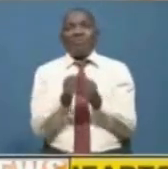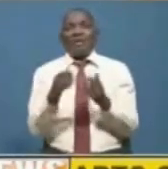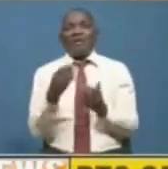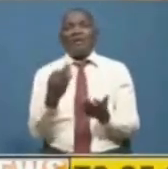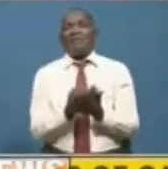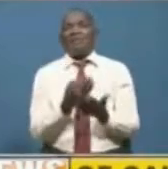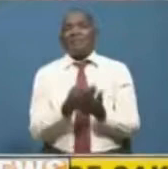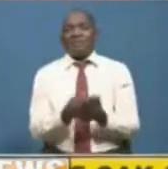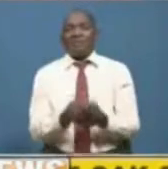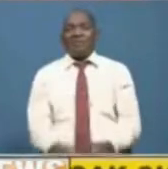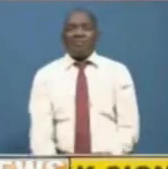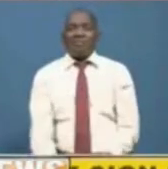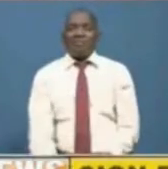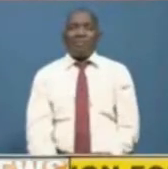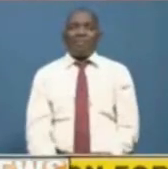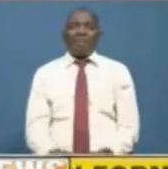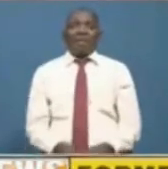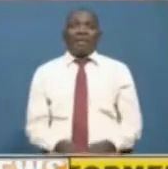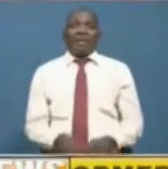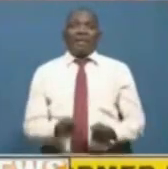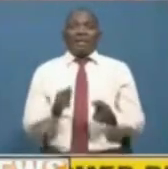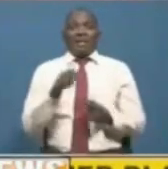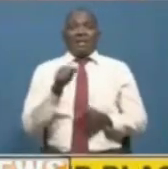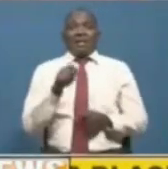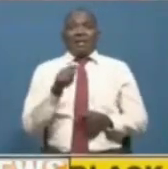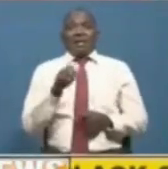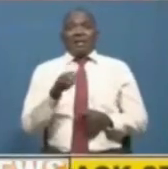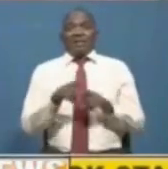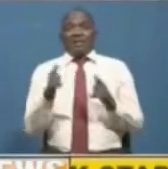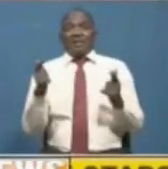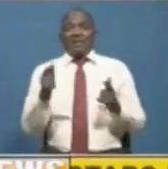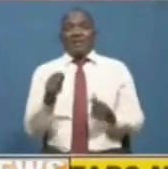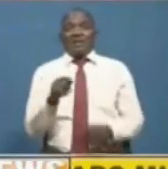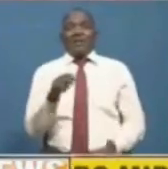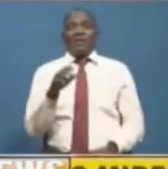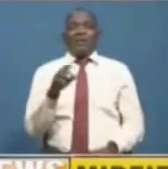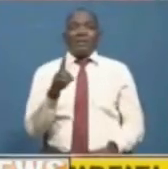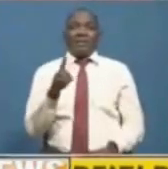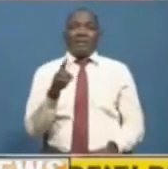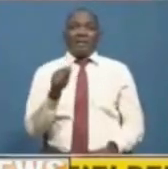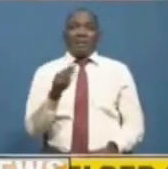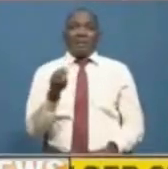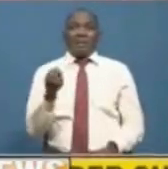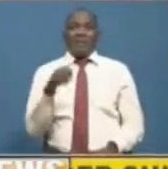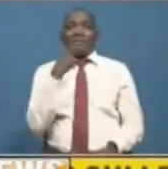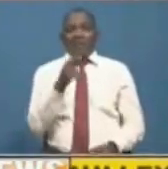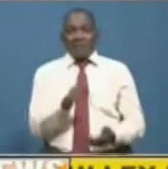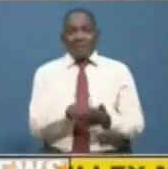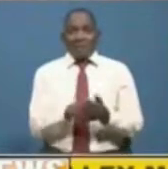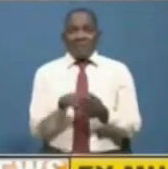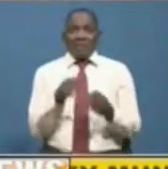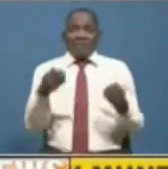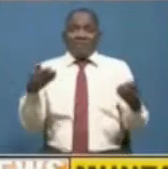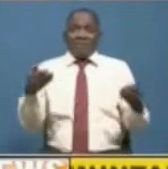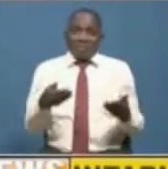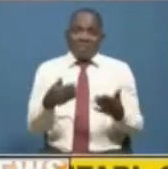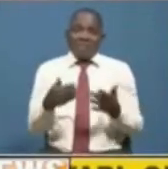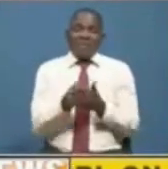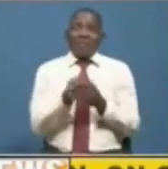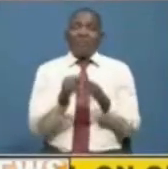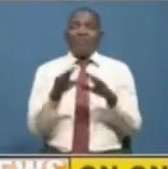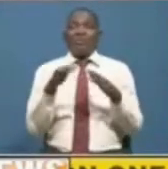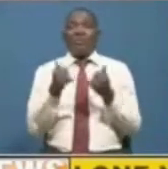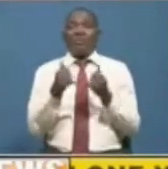financing. Responding, the Attorney General, Mr. Godfred Yeboah-Dame, said the introduction of the New Companies